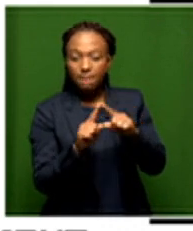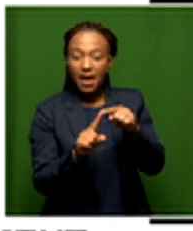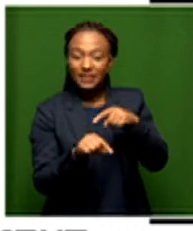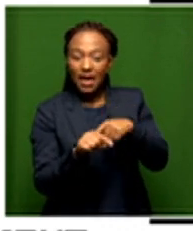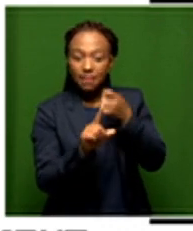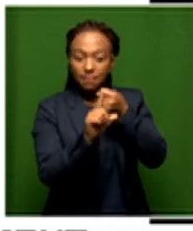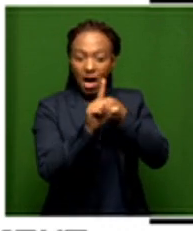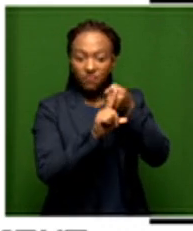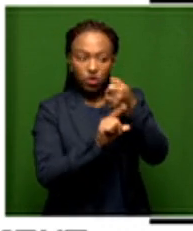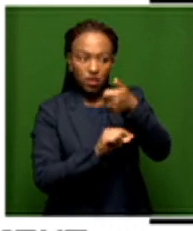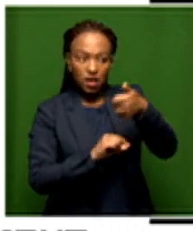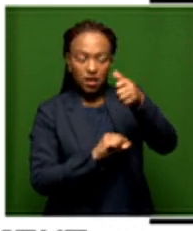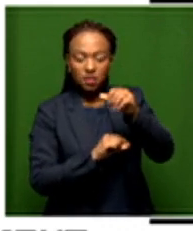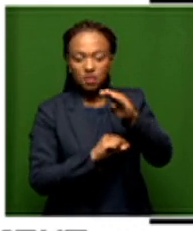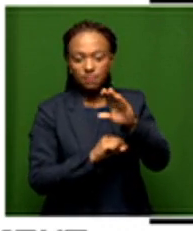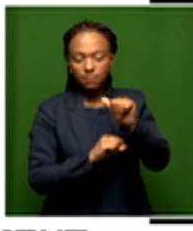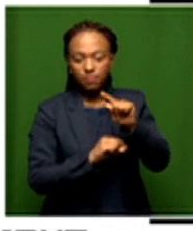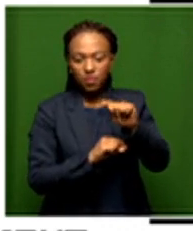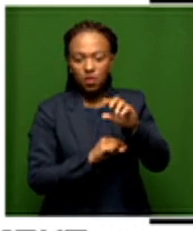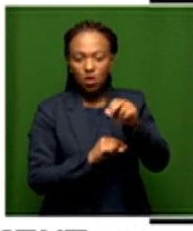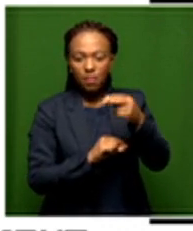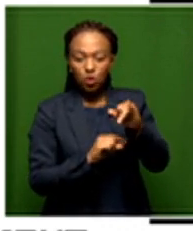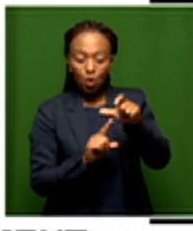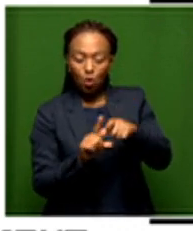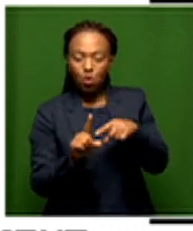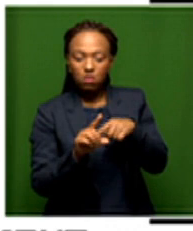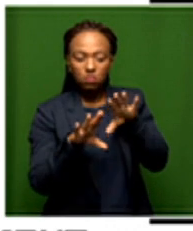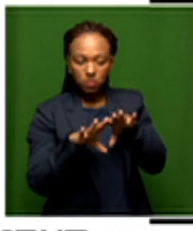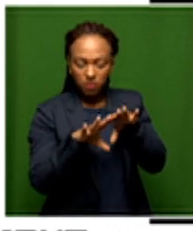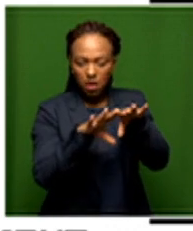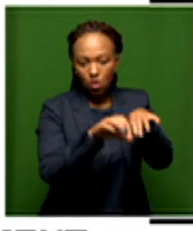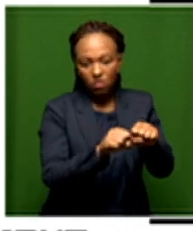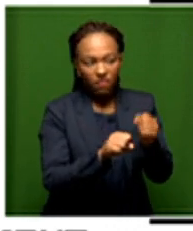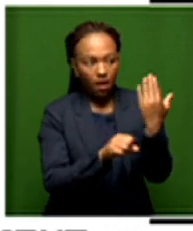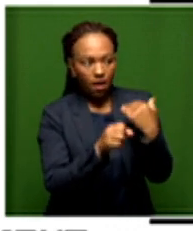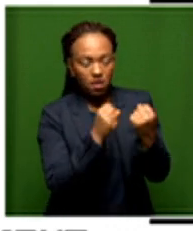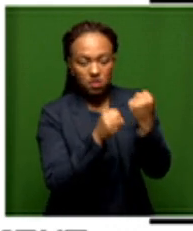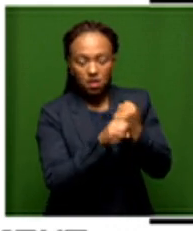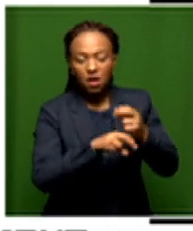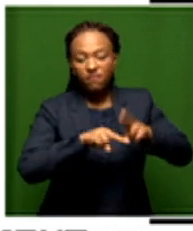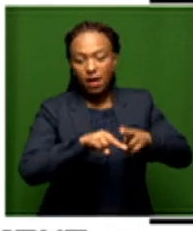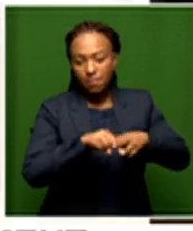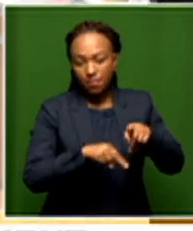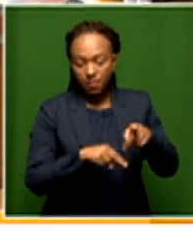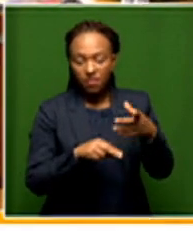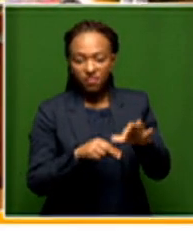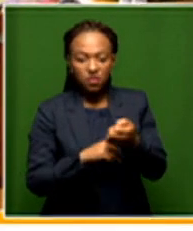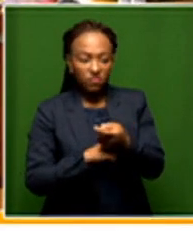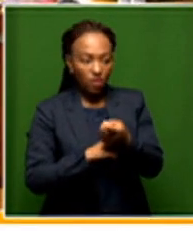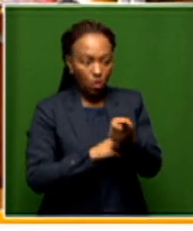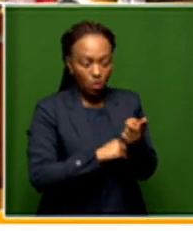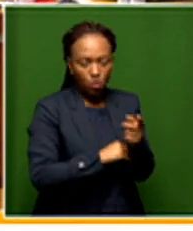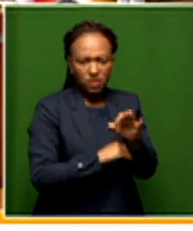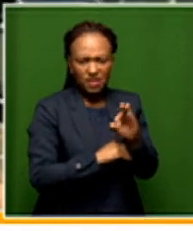over in February of last year, there was a vacancy rate of between 25 and 30% across the prosecuting